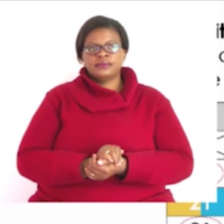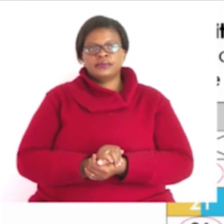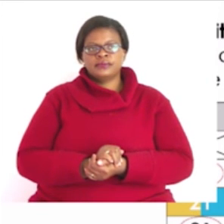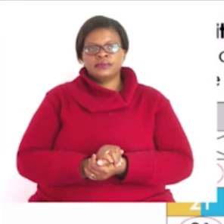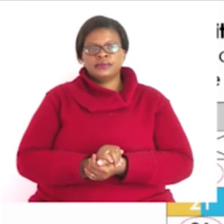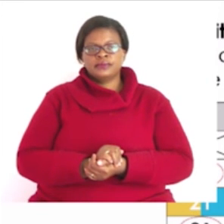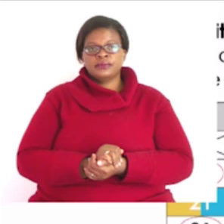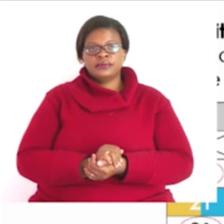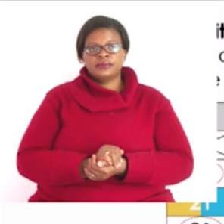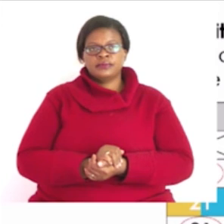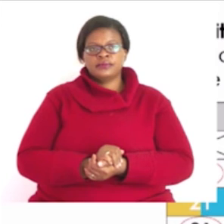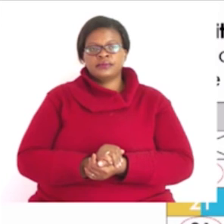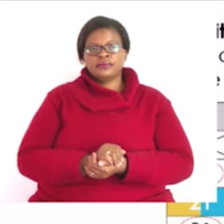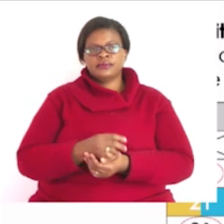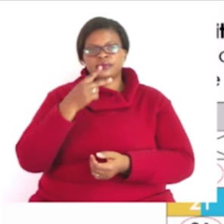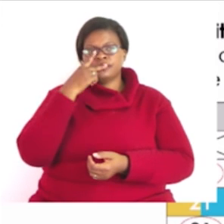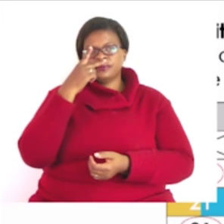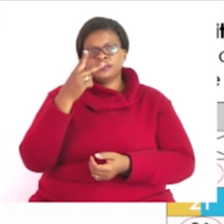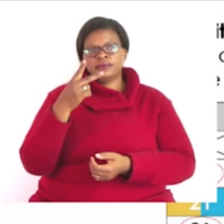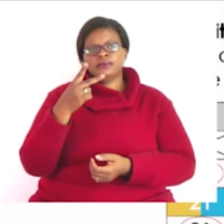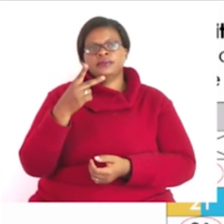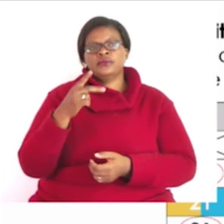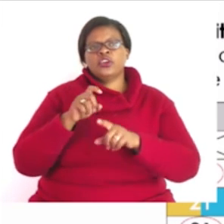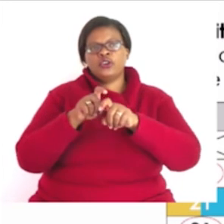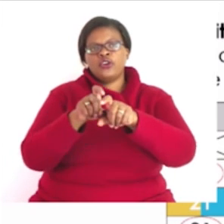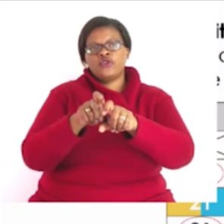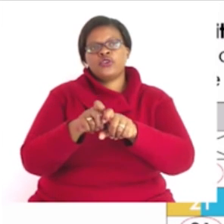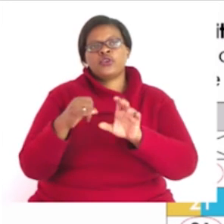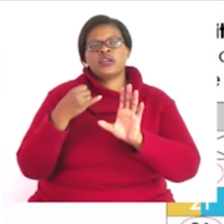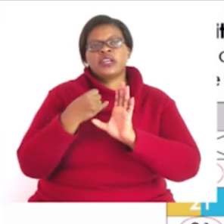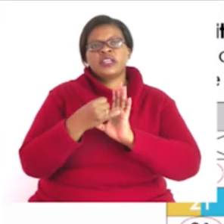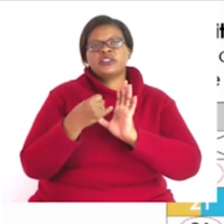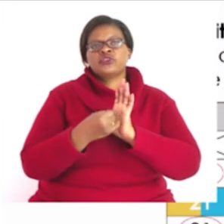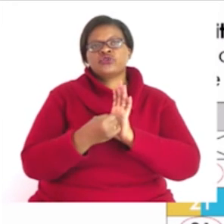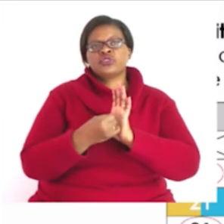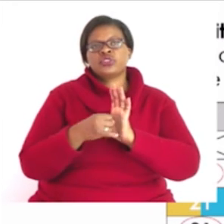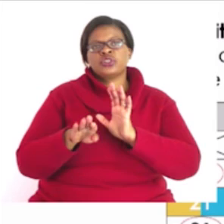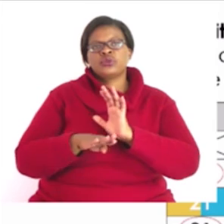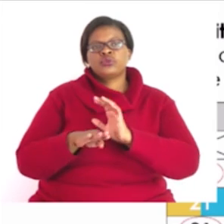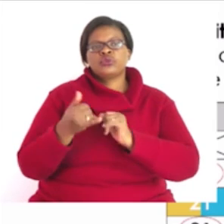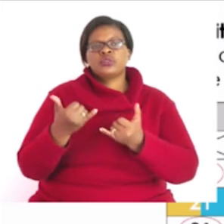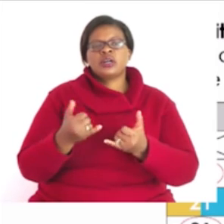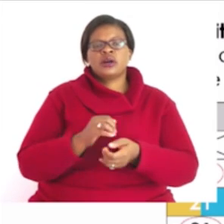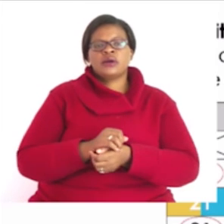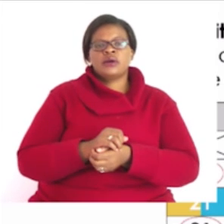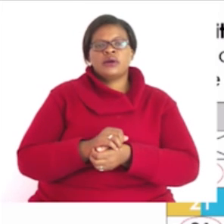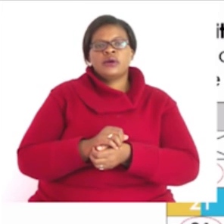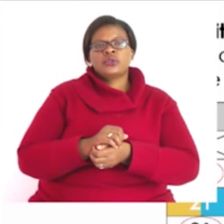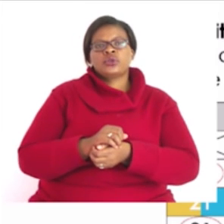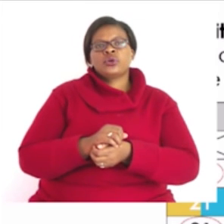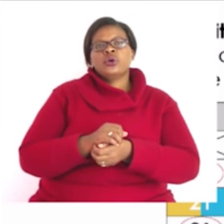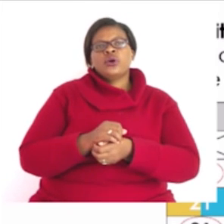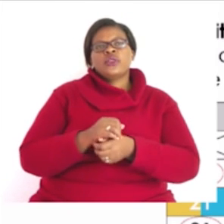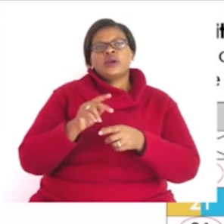It says there that follow the instruction below to find all the prime numbers to 100. In other